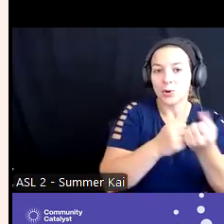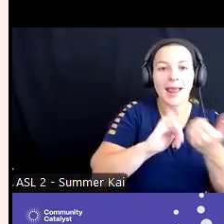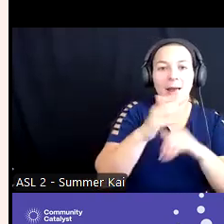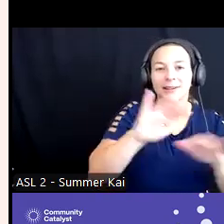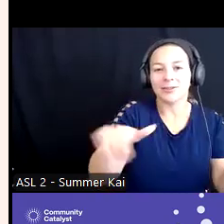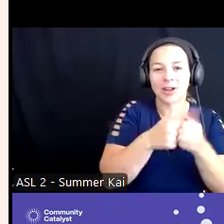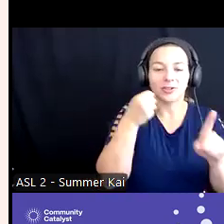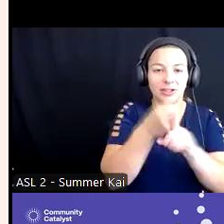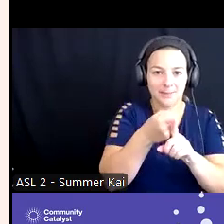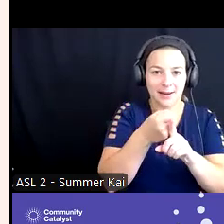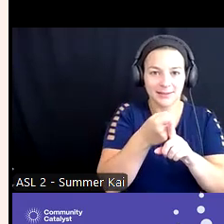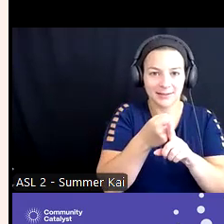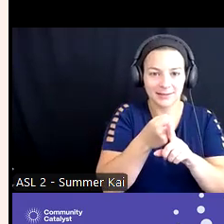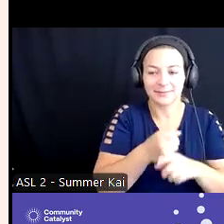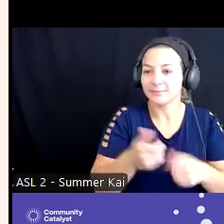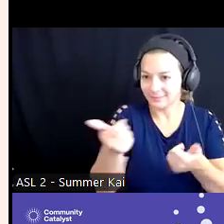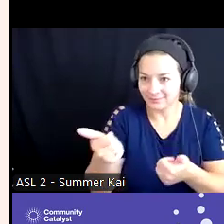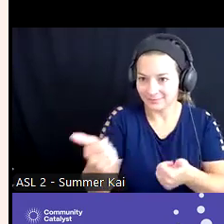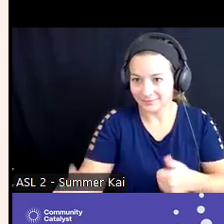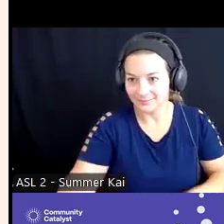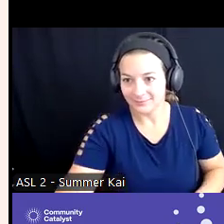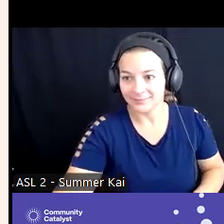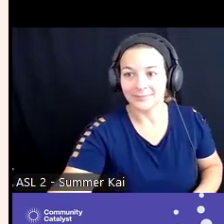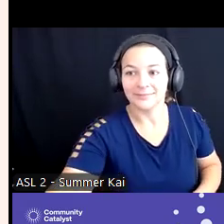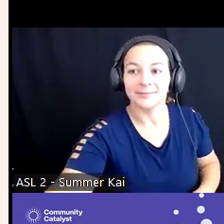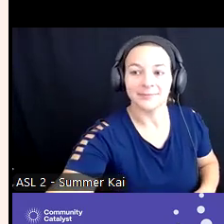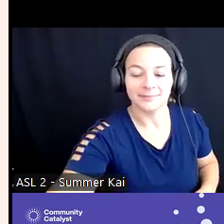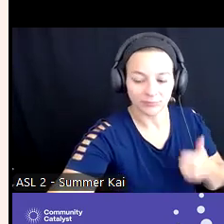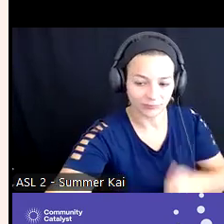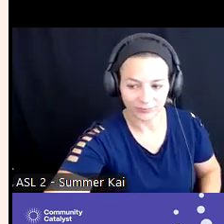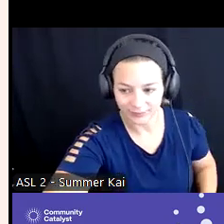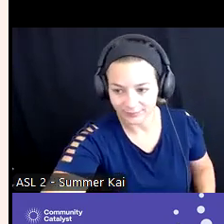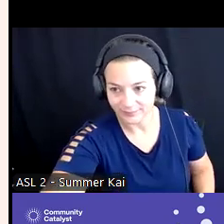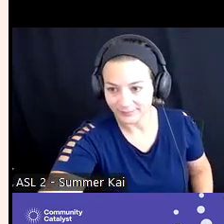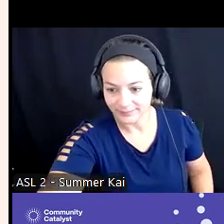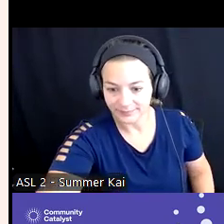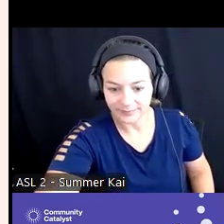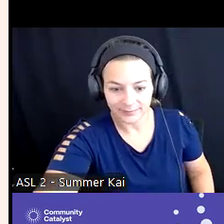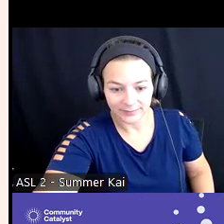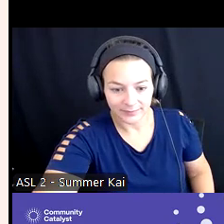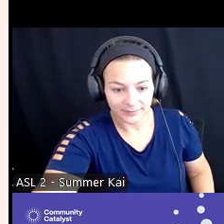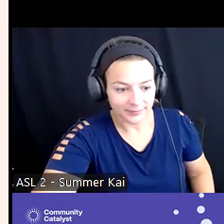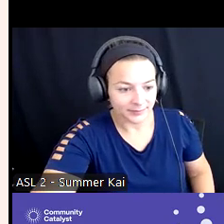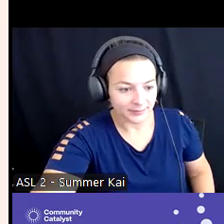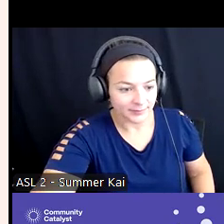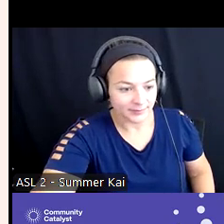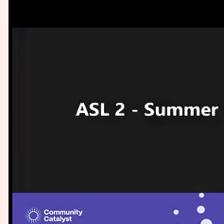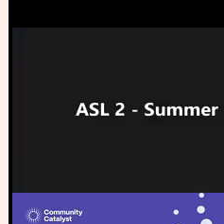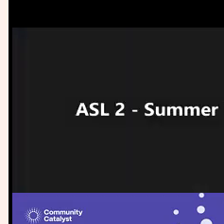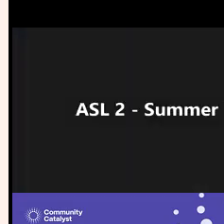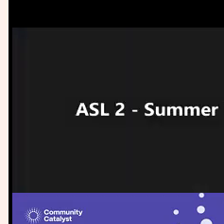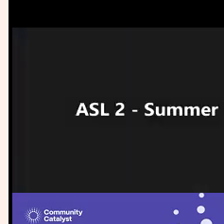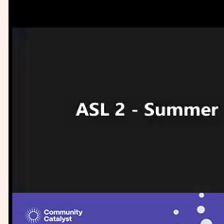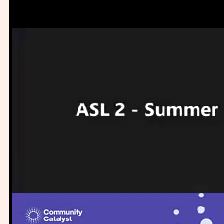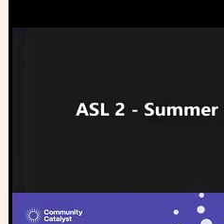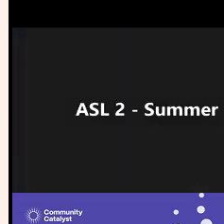them? Through these sessions, we received great information and input from which there were clear themes. I